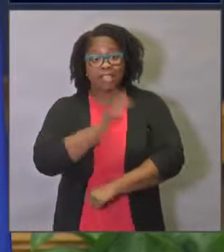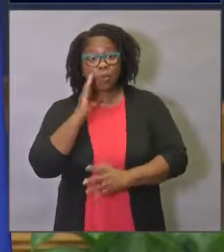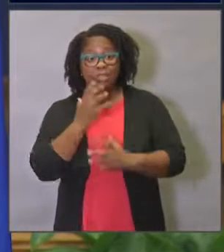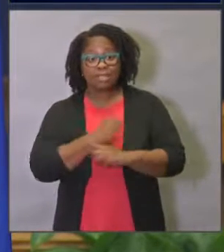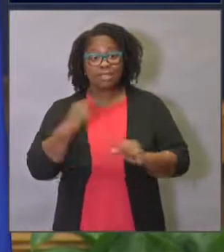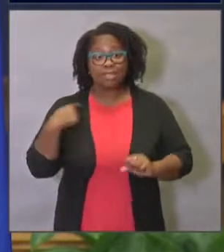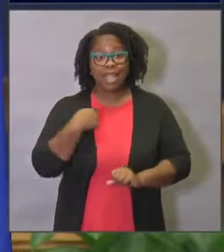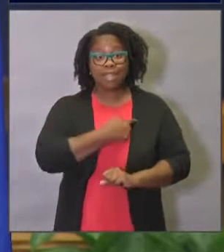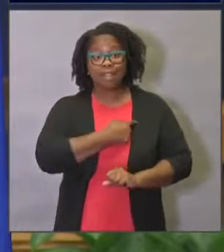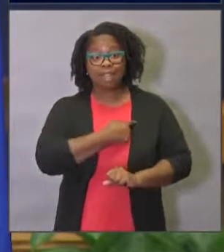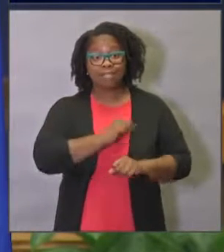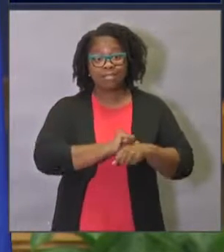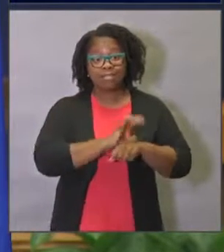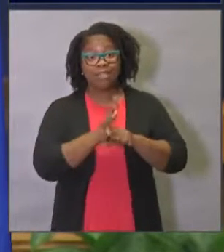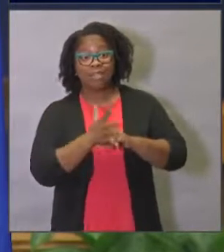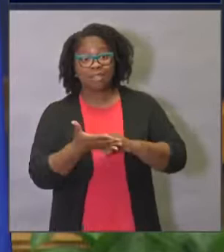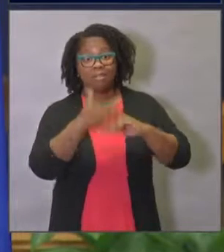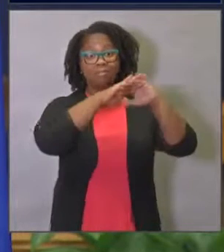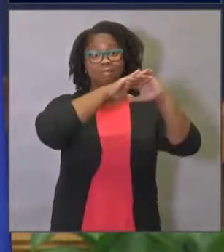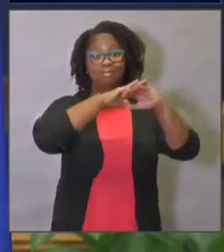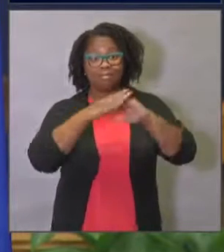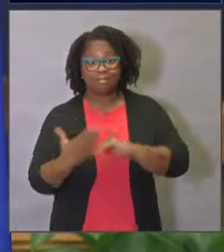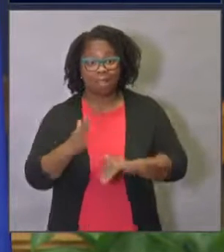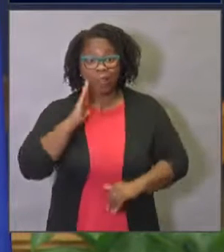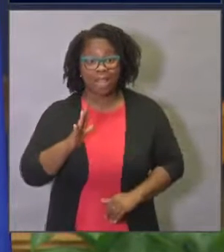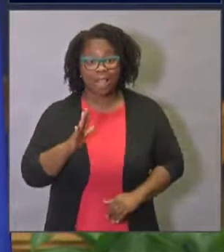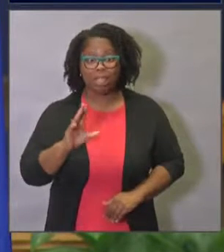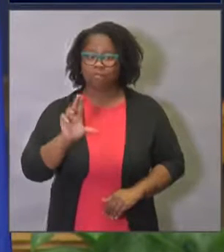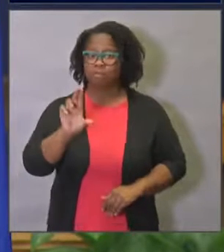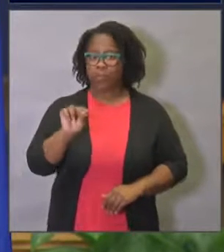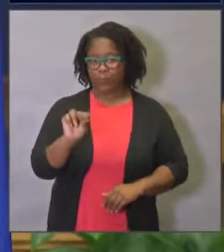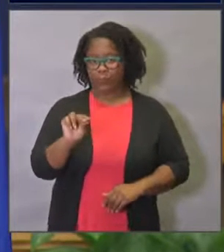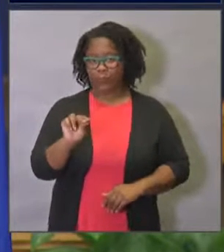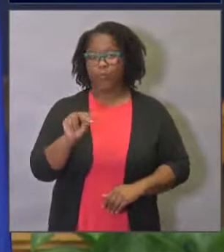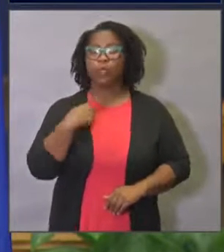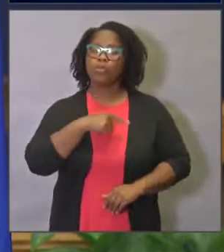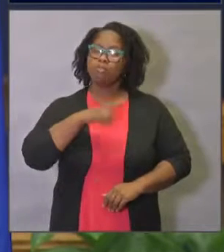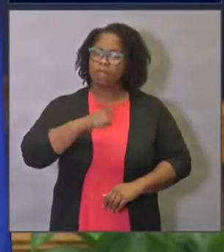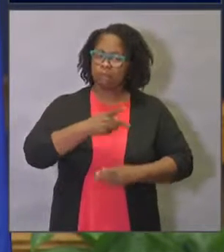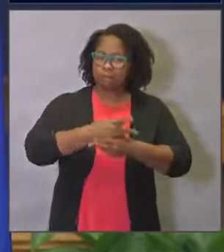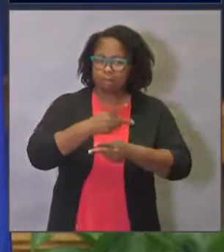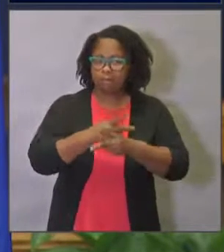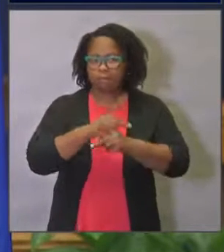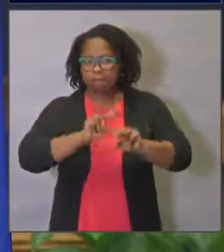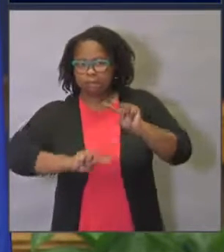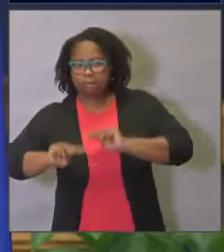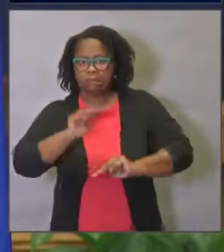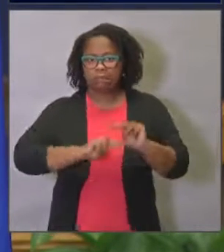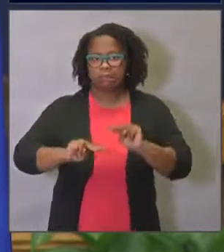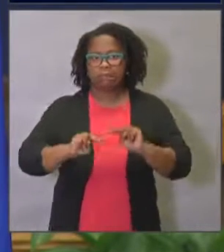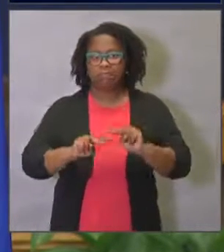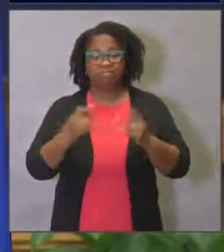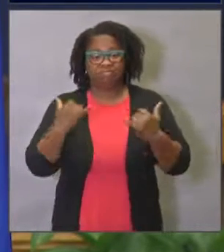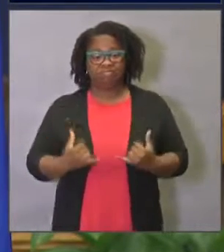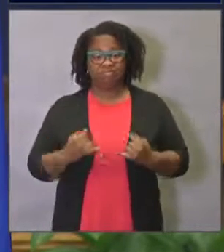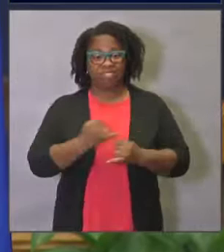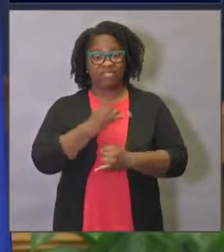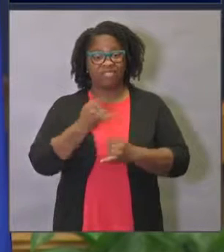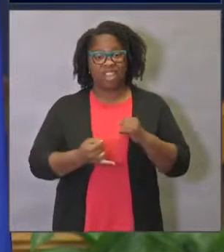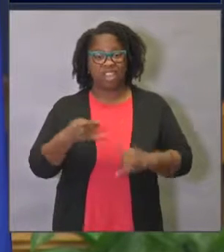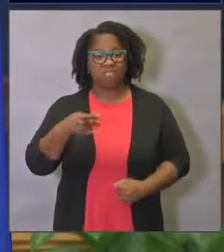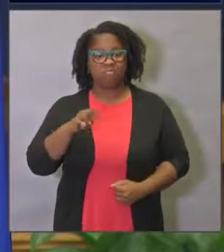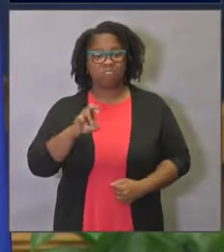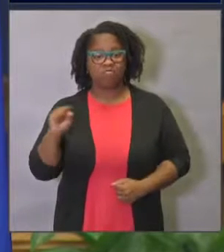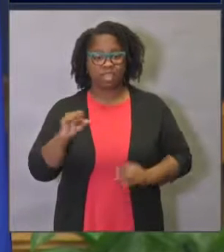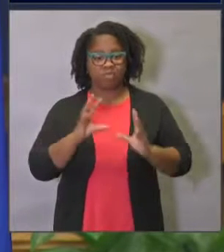current COVID-19 surge. Our hope must be balanced by vigilance. This is the final press briefing that I will do before